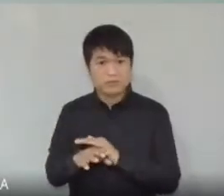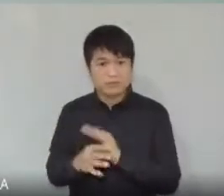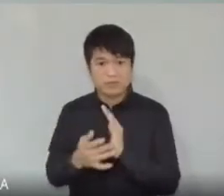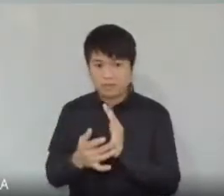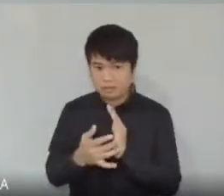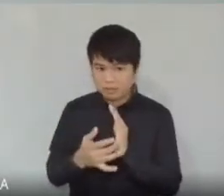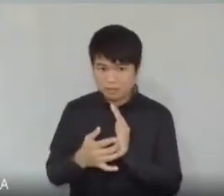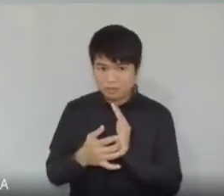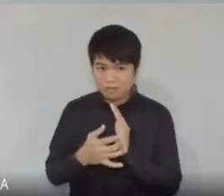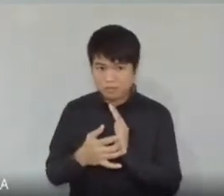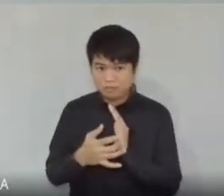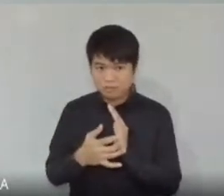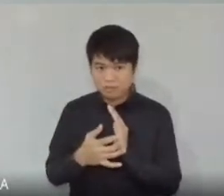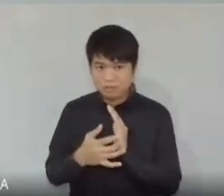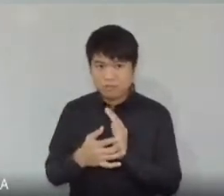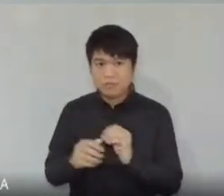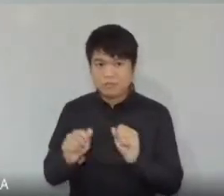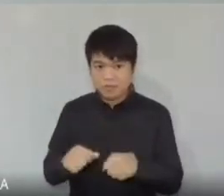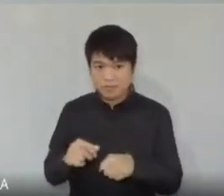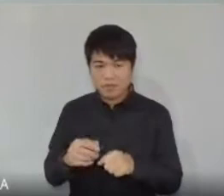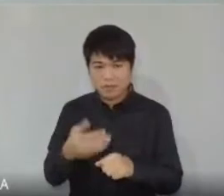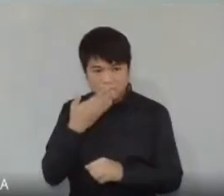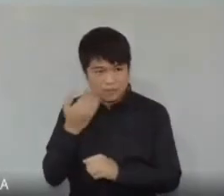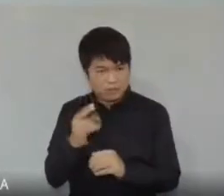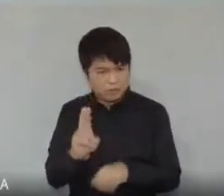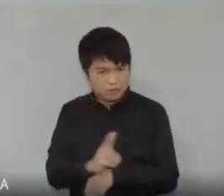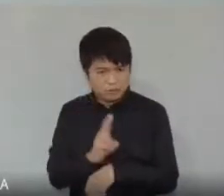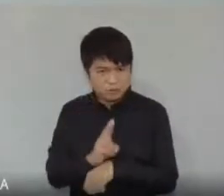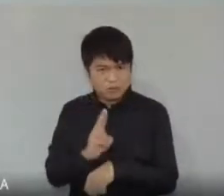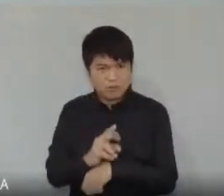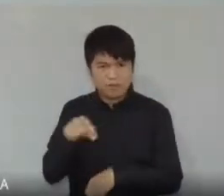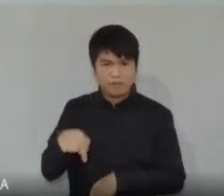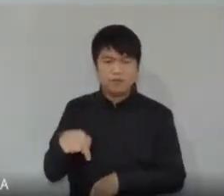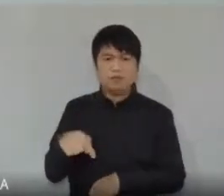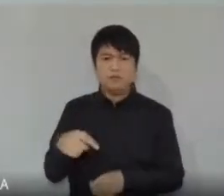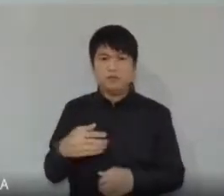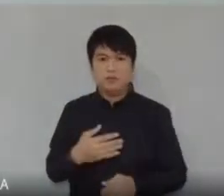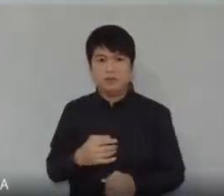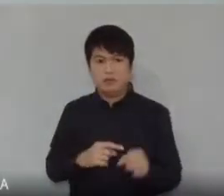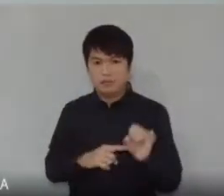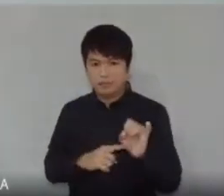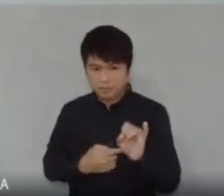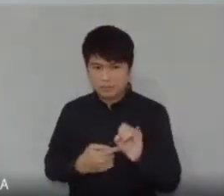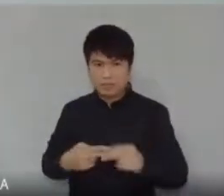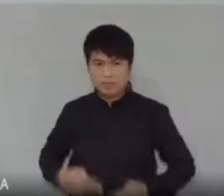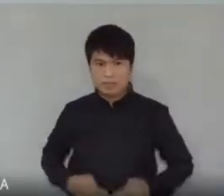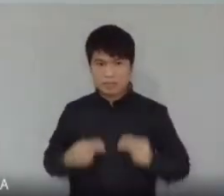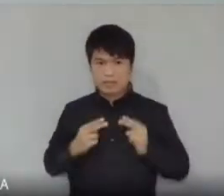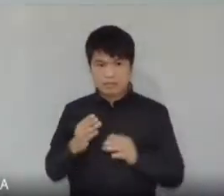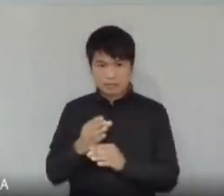community quarantines, no? We have partnered with private institutions capable of providing free healthcare